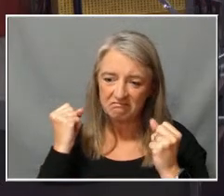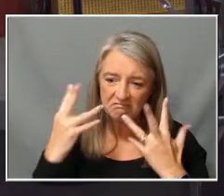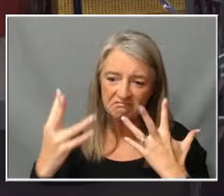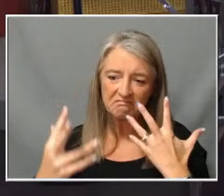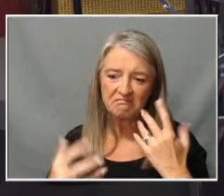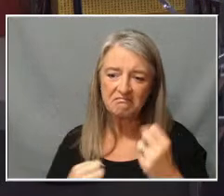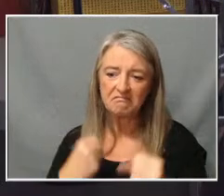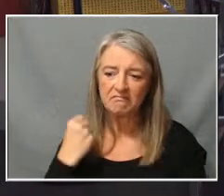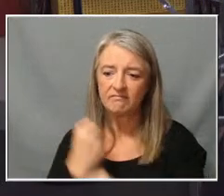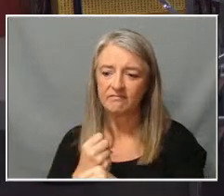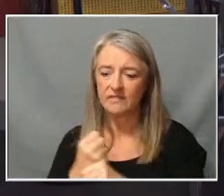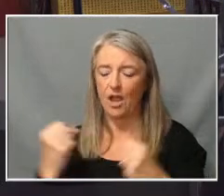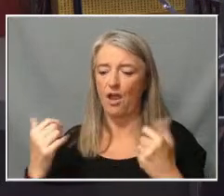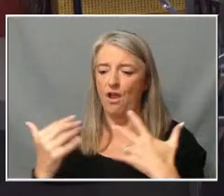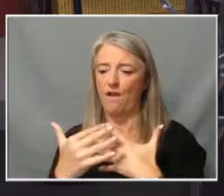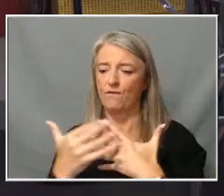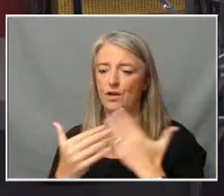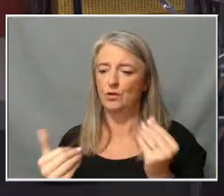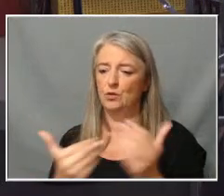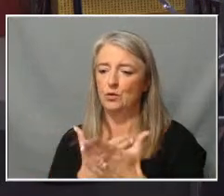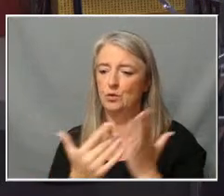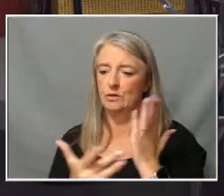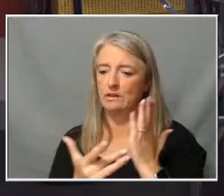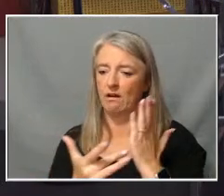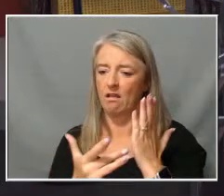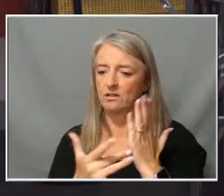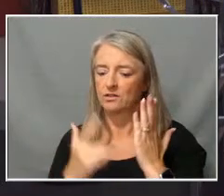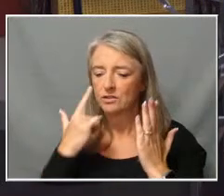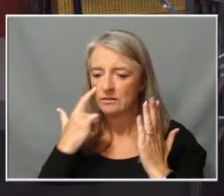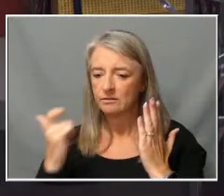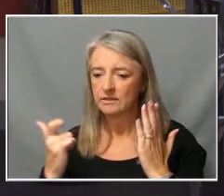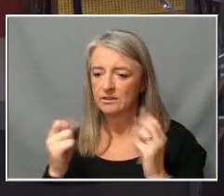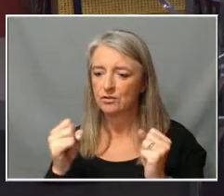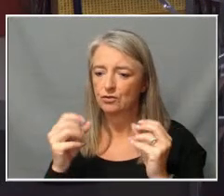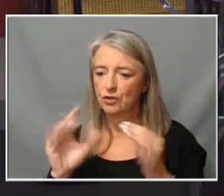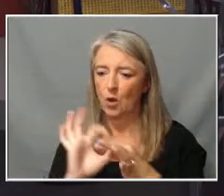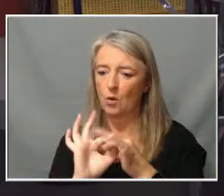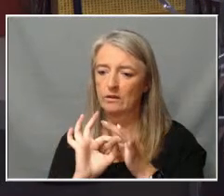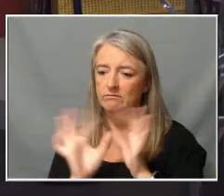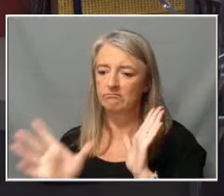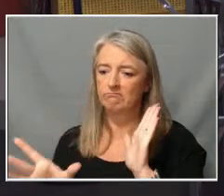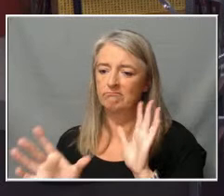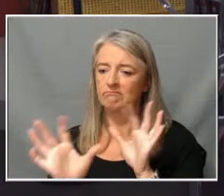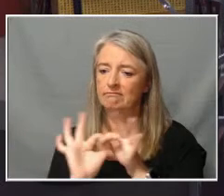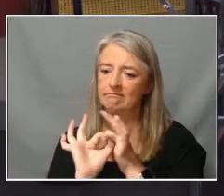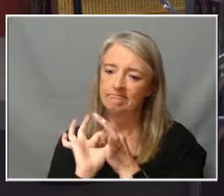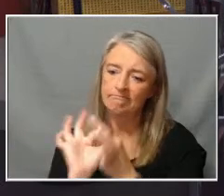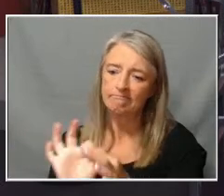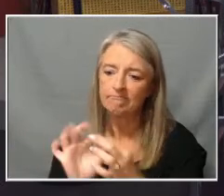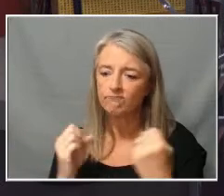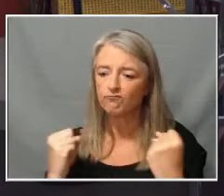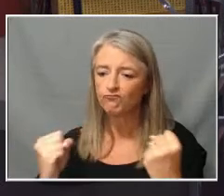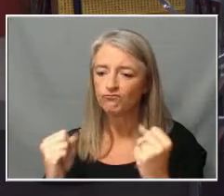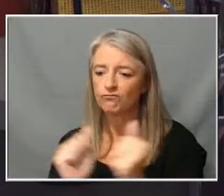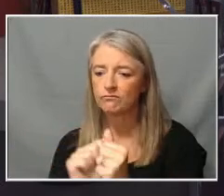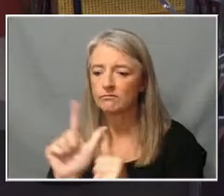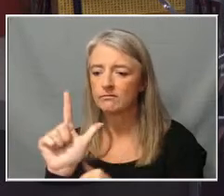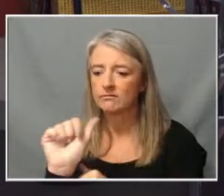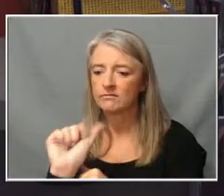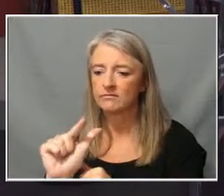almost afraid of the new technology because I think he's so attached and so secure with this leg that he's